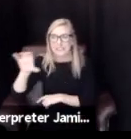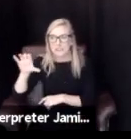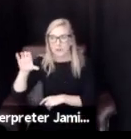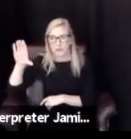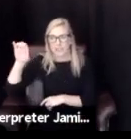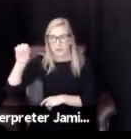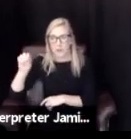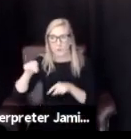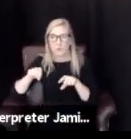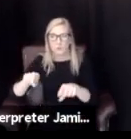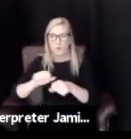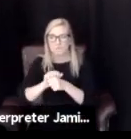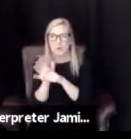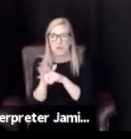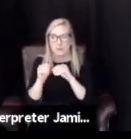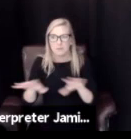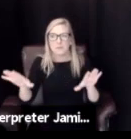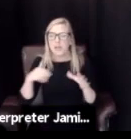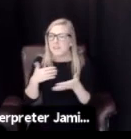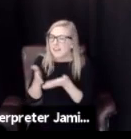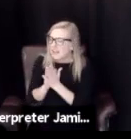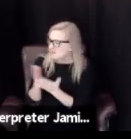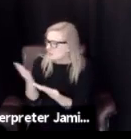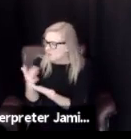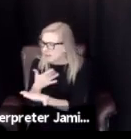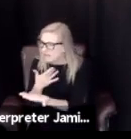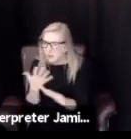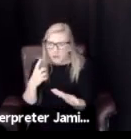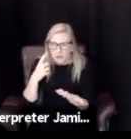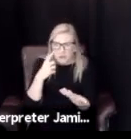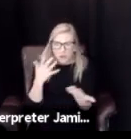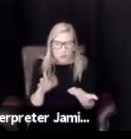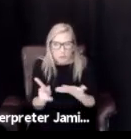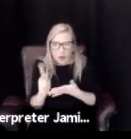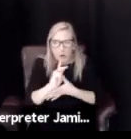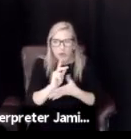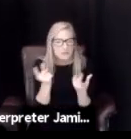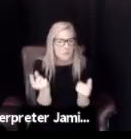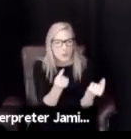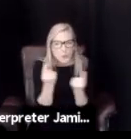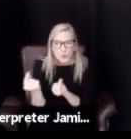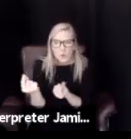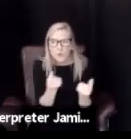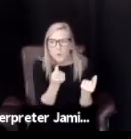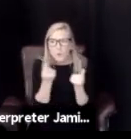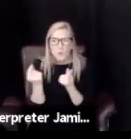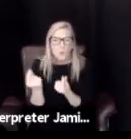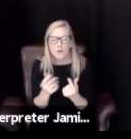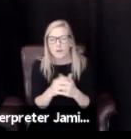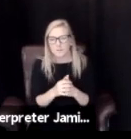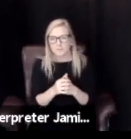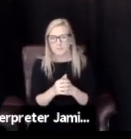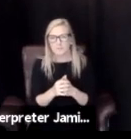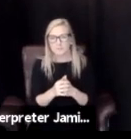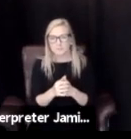okay, what's going on here? Like, what are you thinking? What are you feeling? What are your top priorities? What's going on? We want to know. Inquiring minds want to know. And